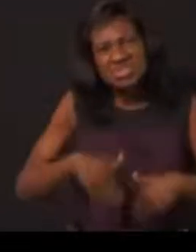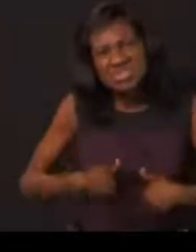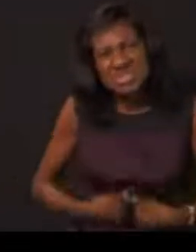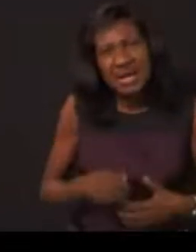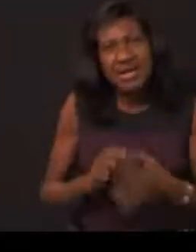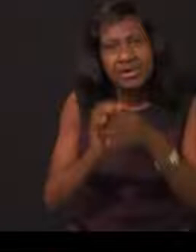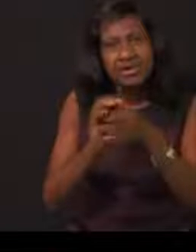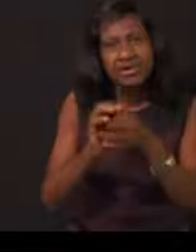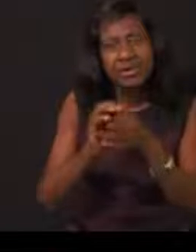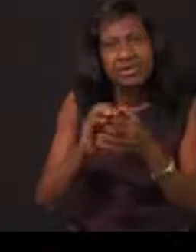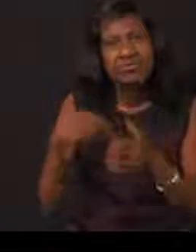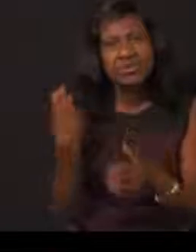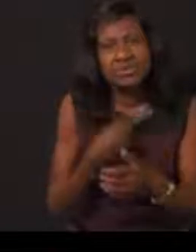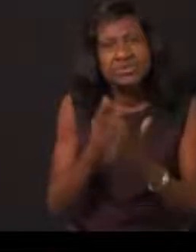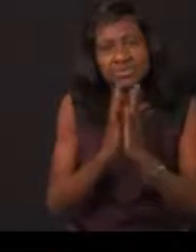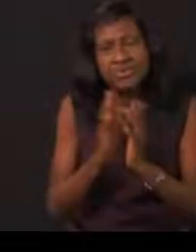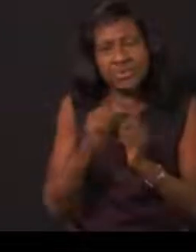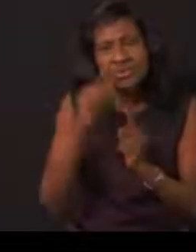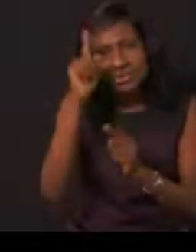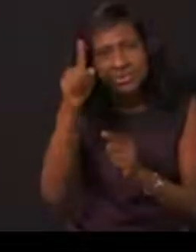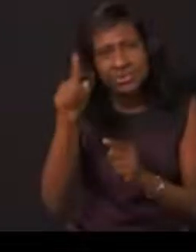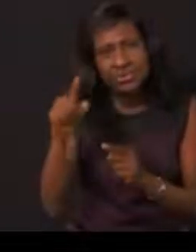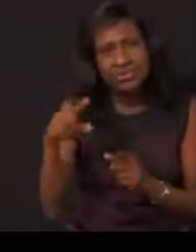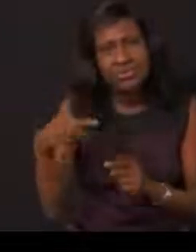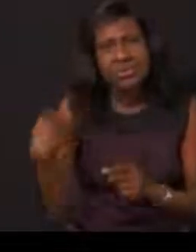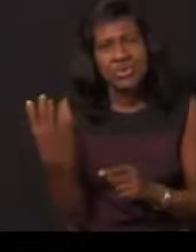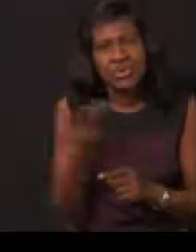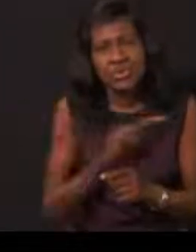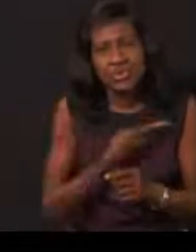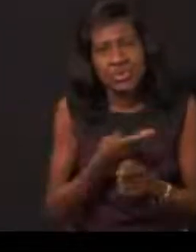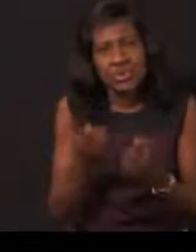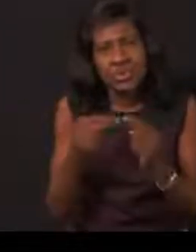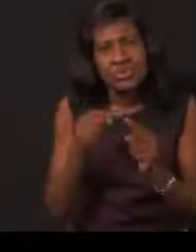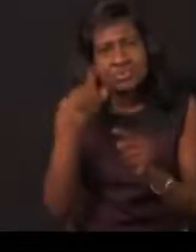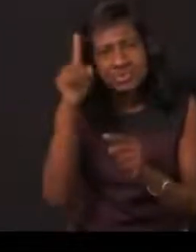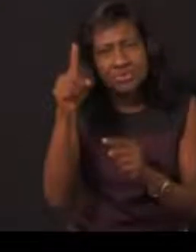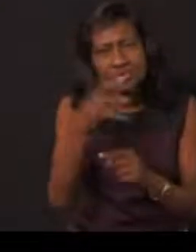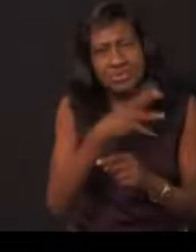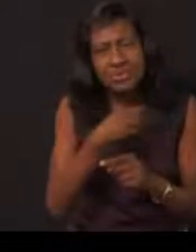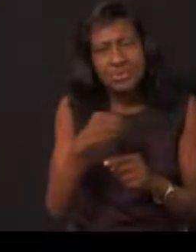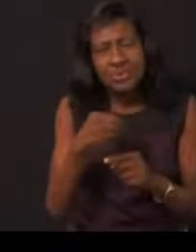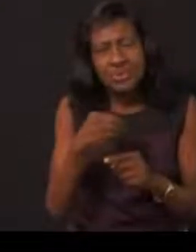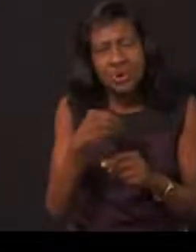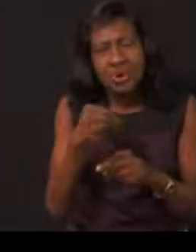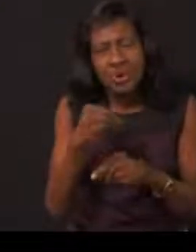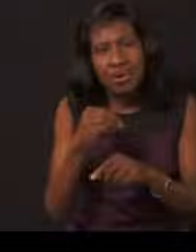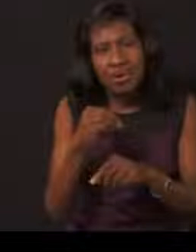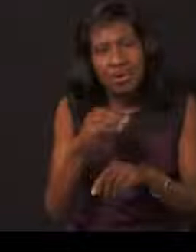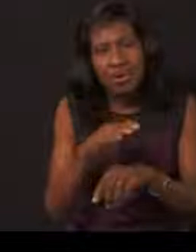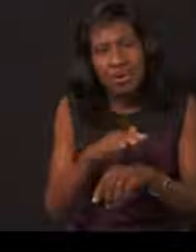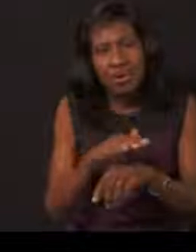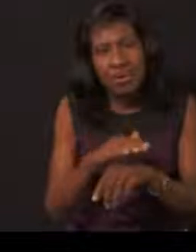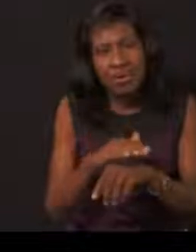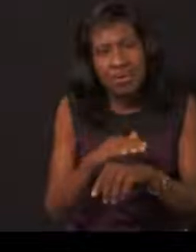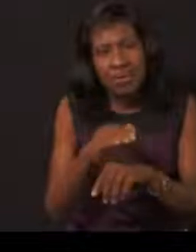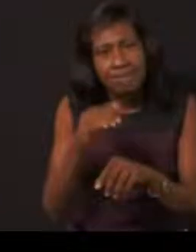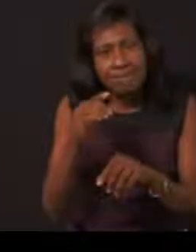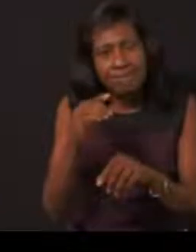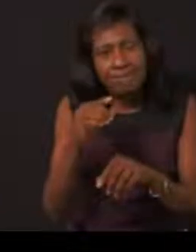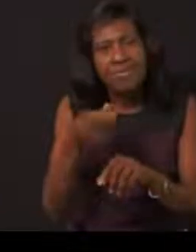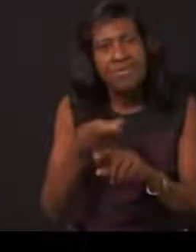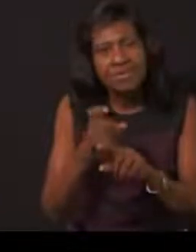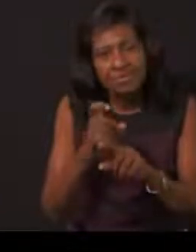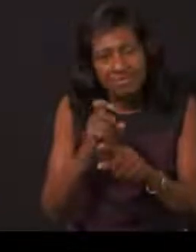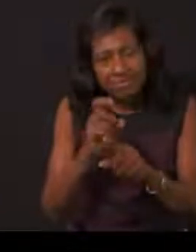we're off coming to you. Lord, we approach you this morning on behalf, or this day on behalf of